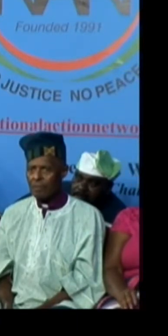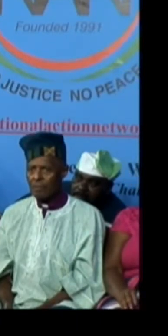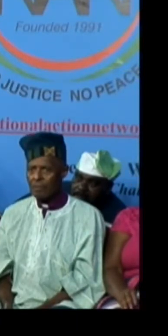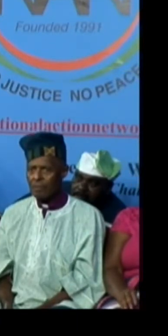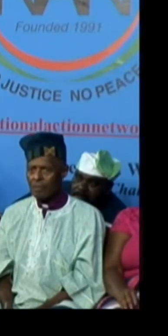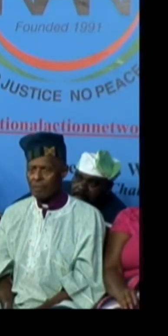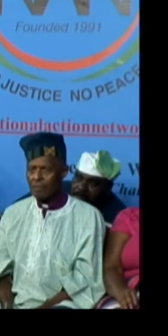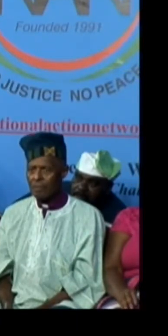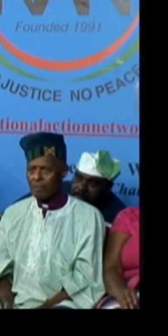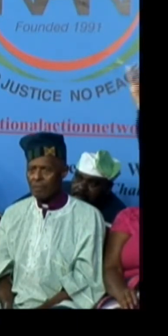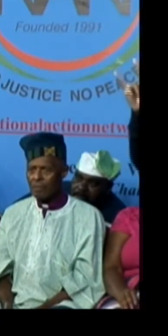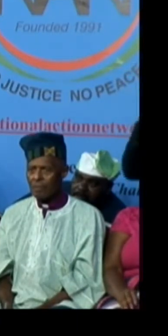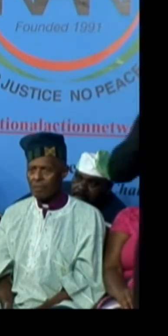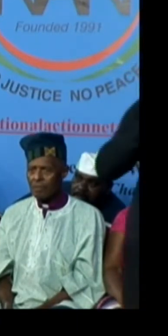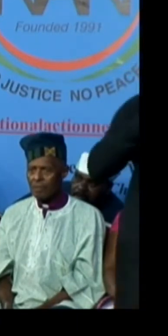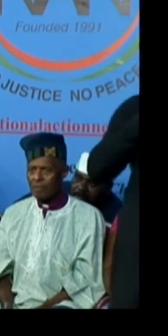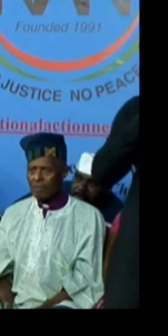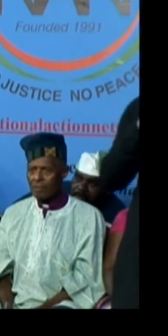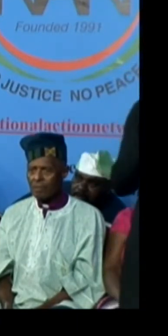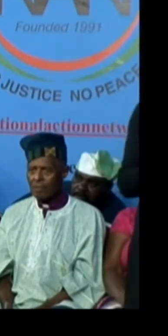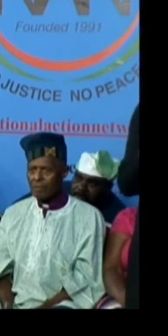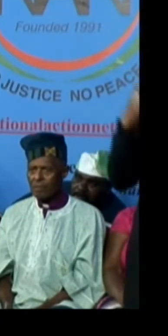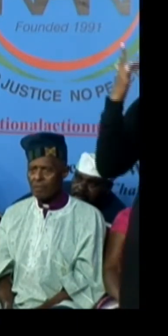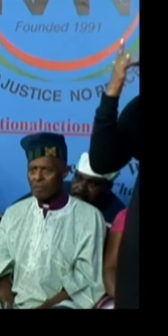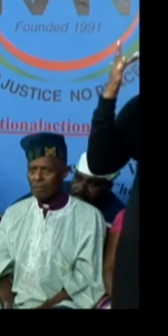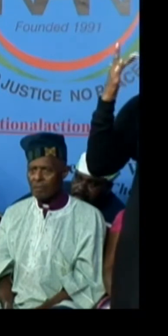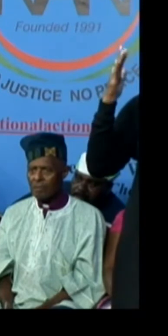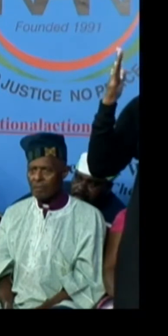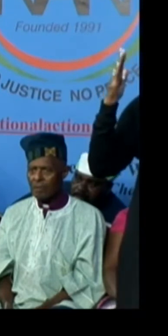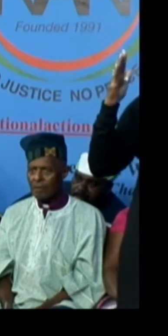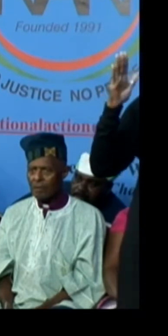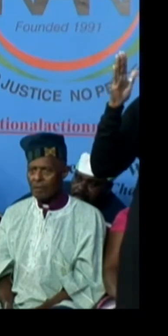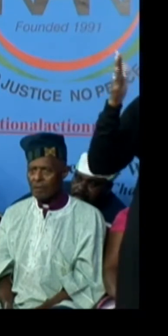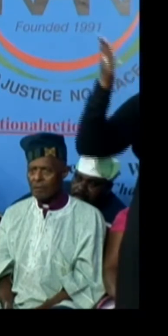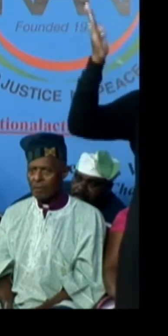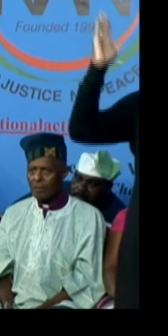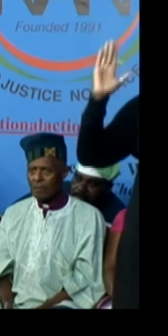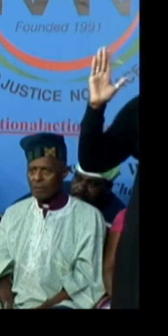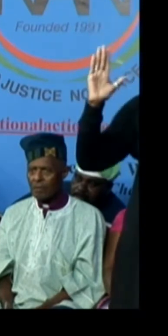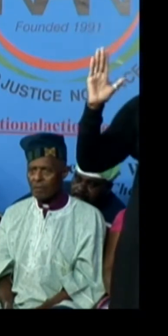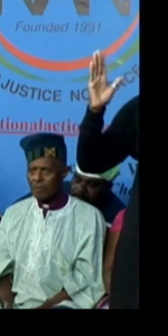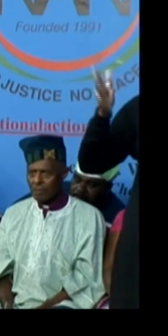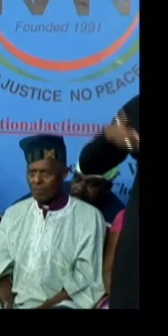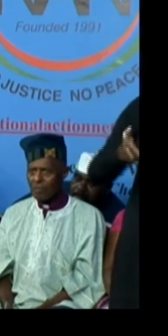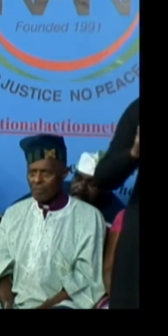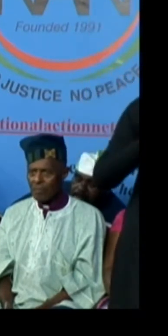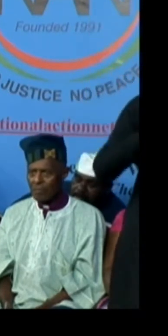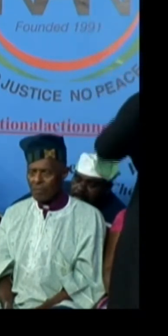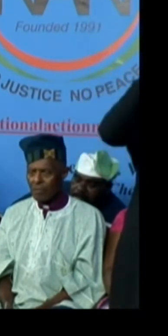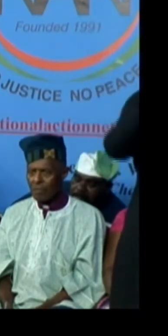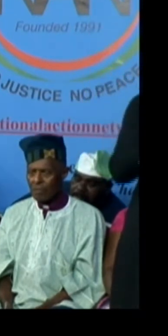allow himself, or his father allow himself, to be crucified?